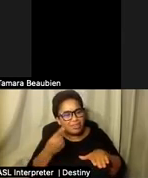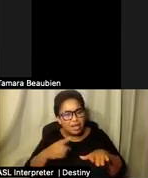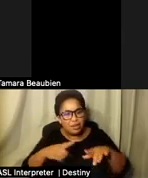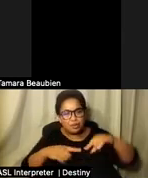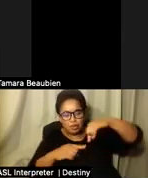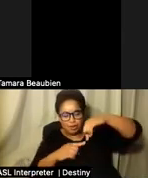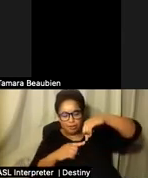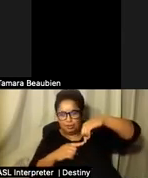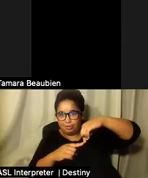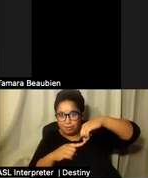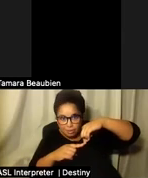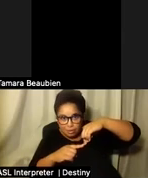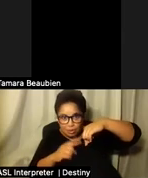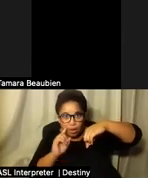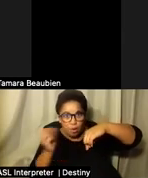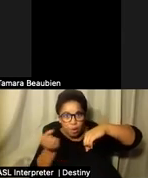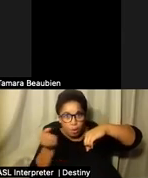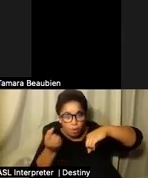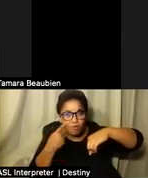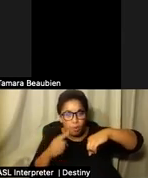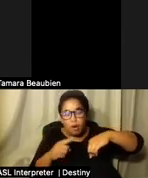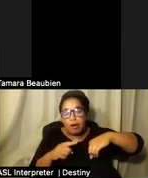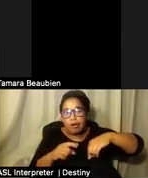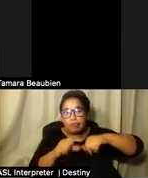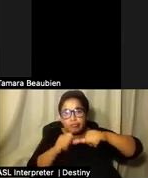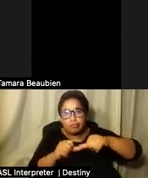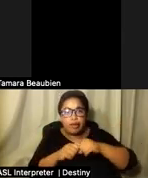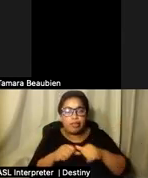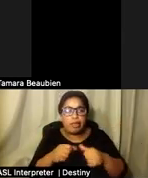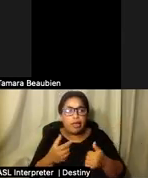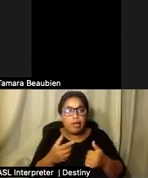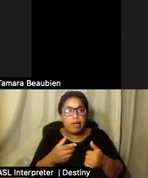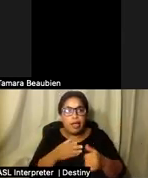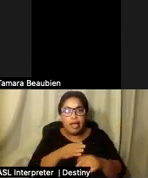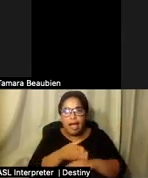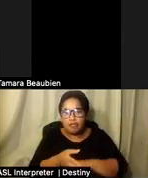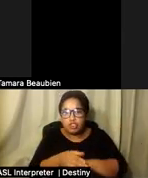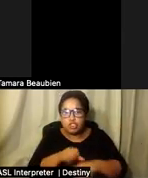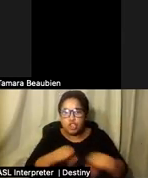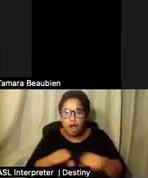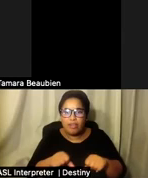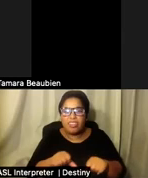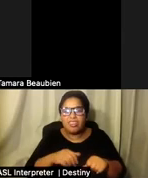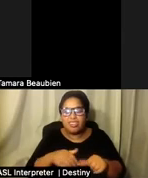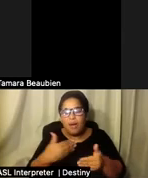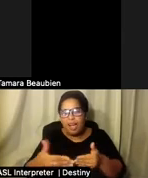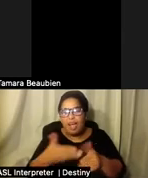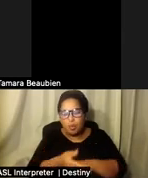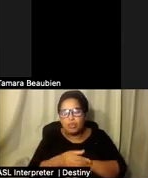are not going to hold on an aftershock or a, like what happened in Ridgecrest, an even larger earthquake in the near future.